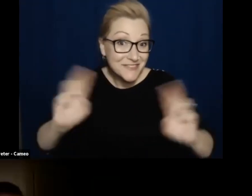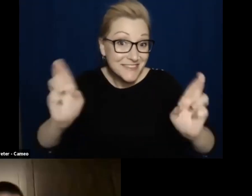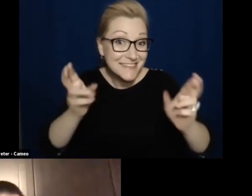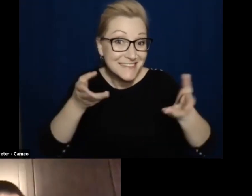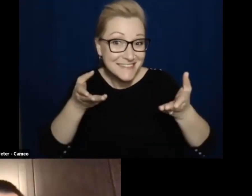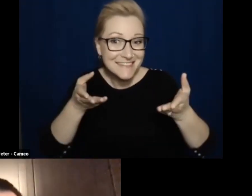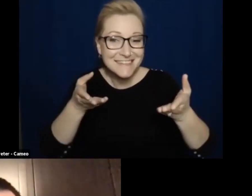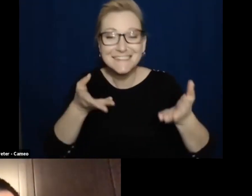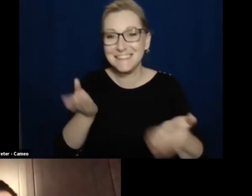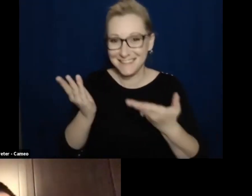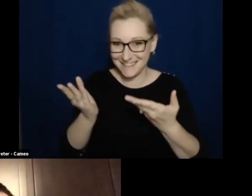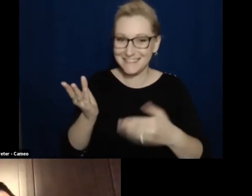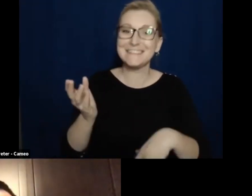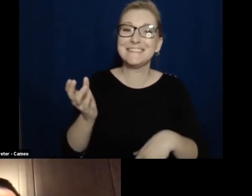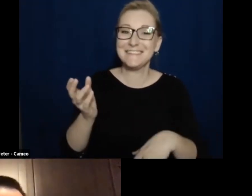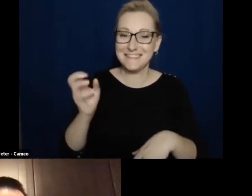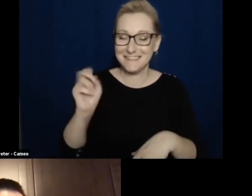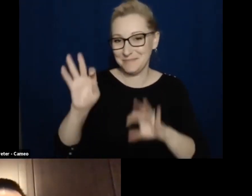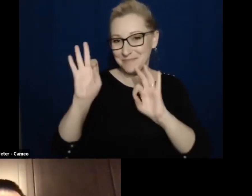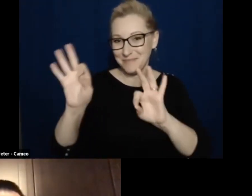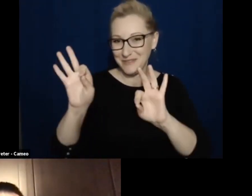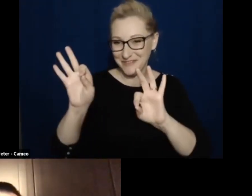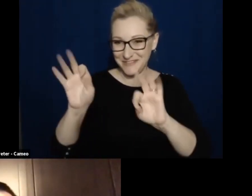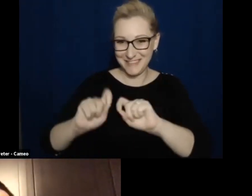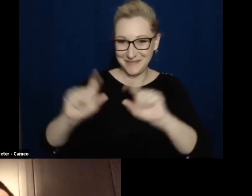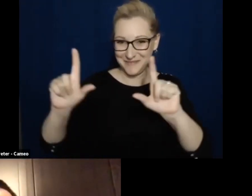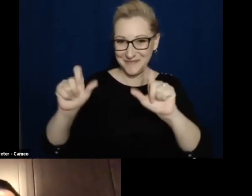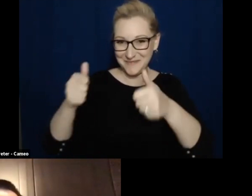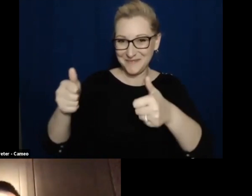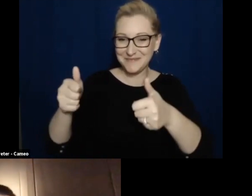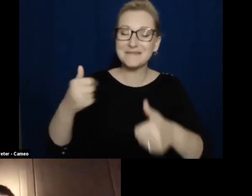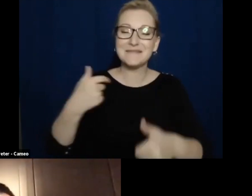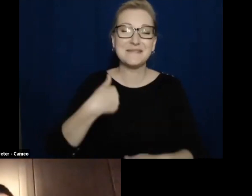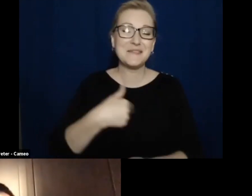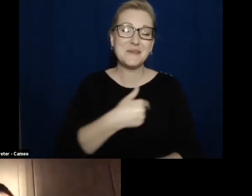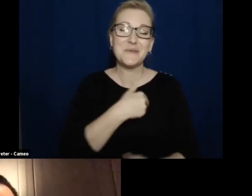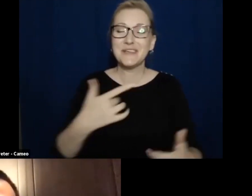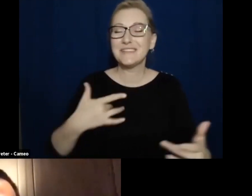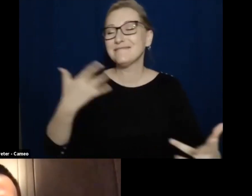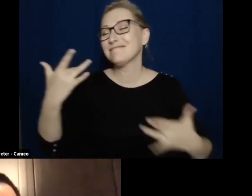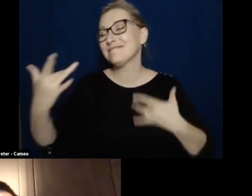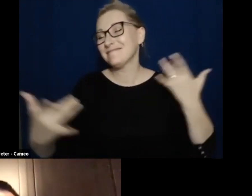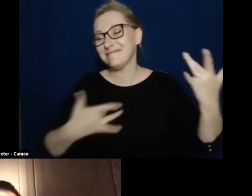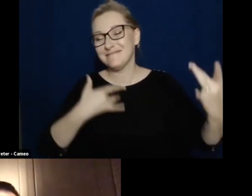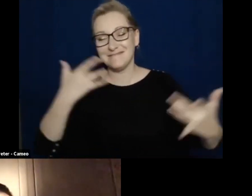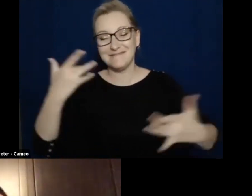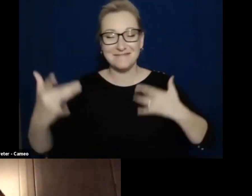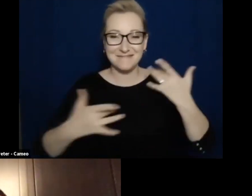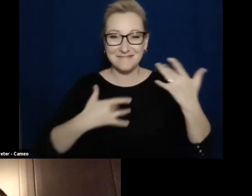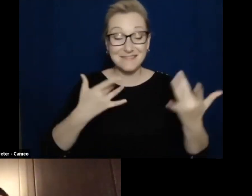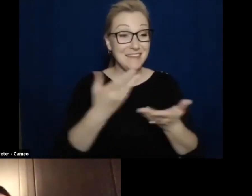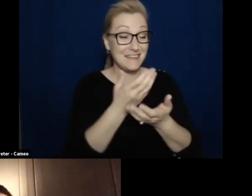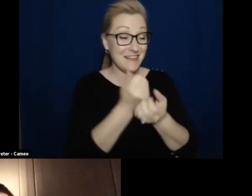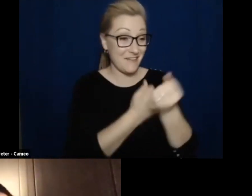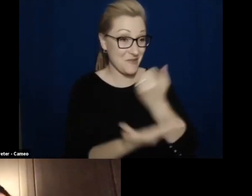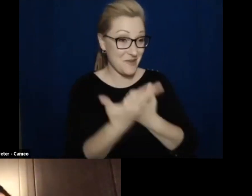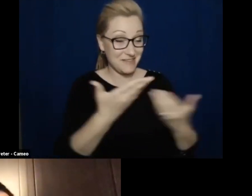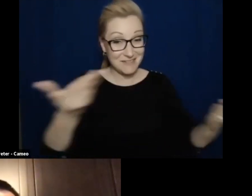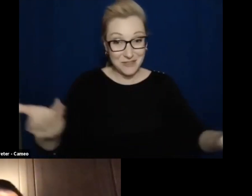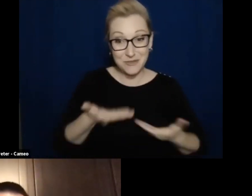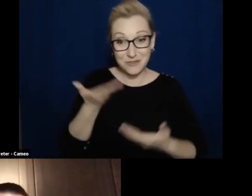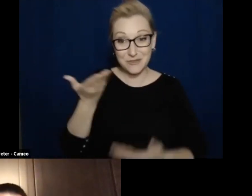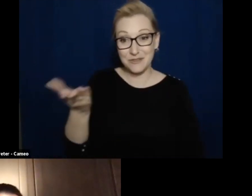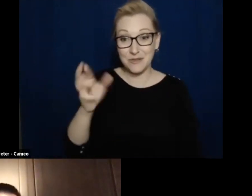am going to need you to turn on your video. Awesome, we are so happy to have you. So everyone, I want to introduce you to